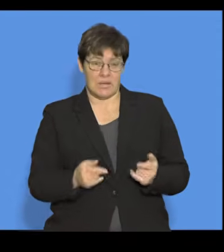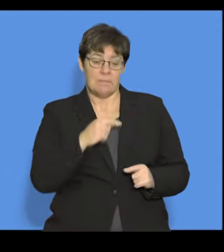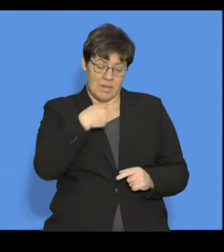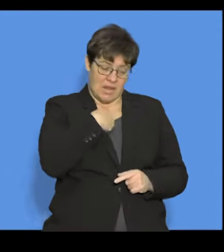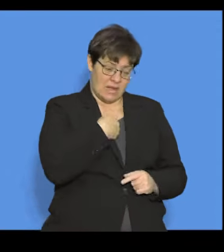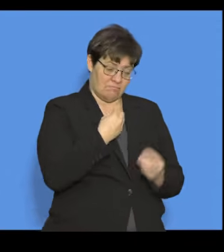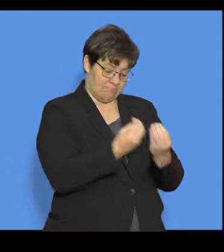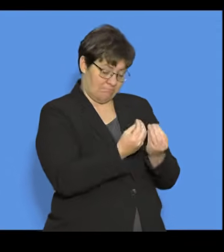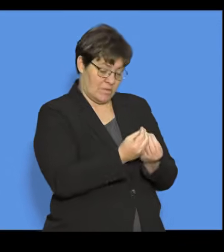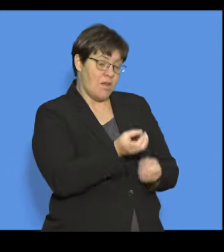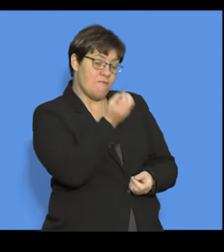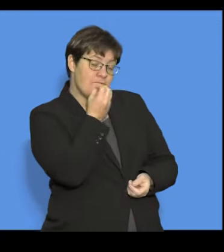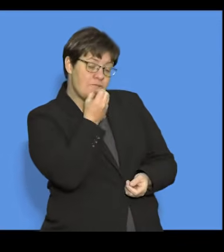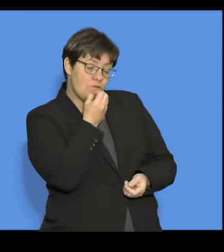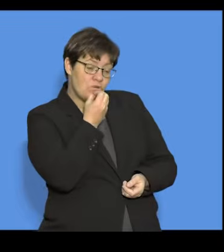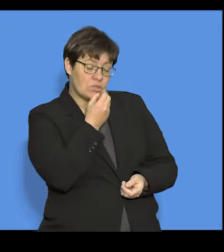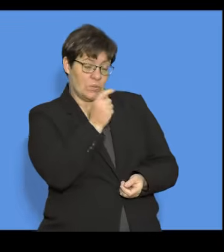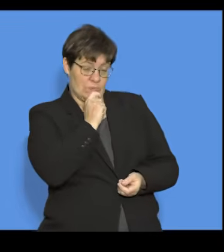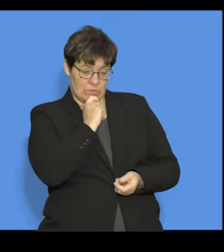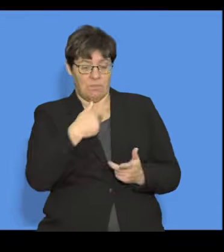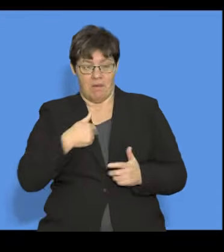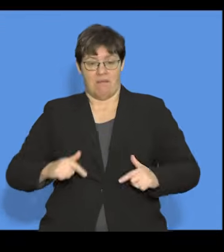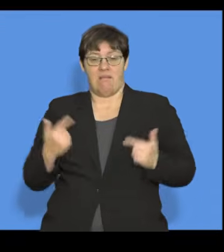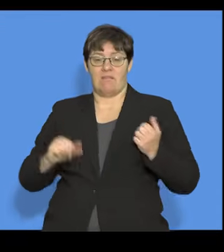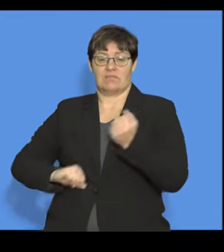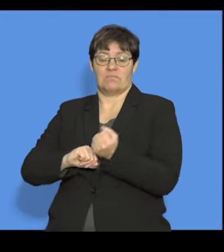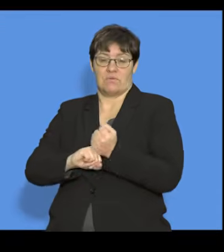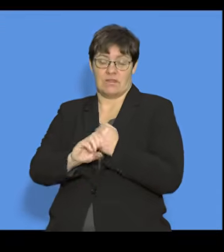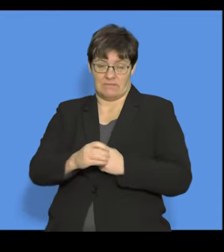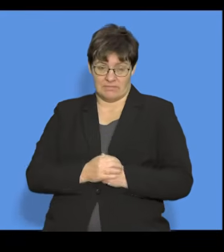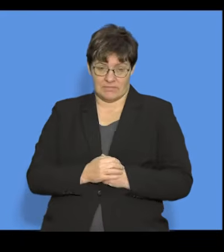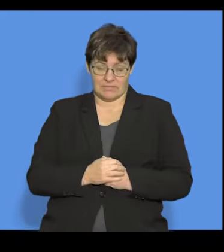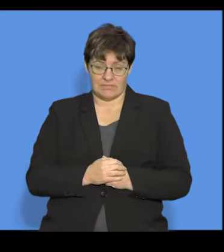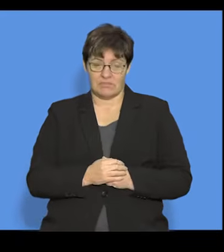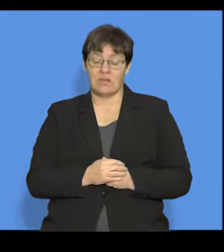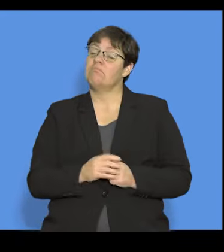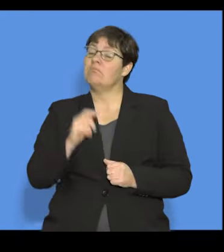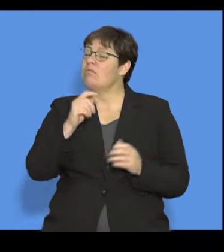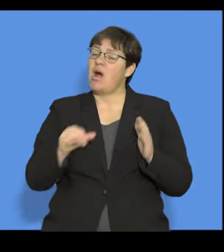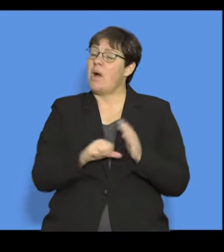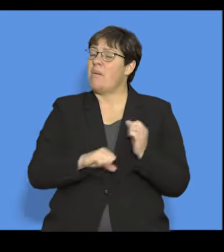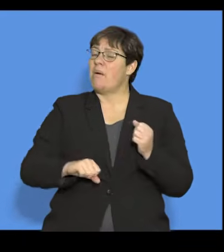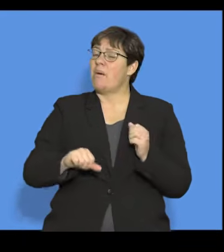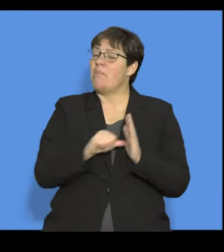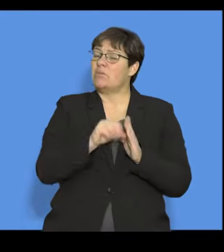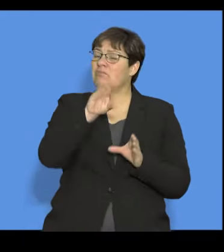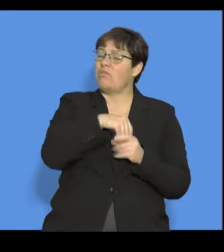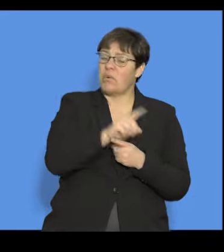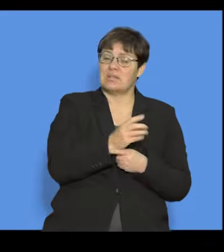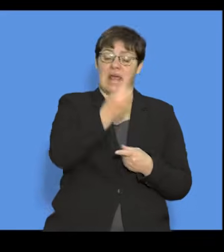an organism uses food to support its life. It includes ingestion, which is taking in the